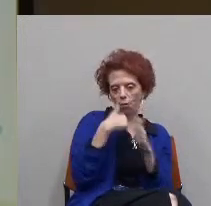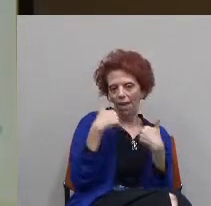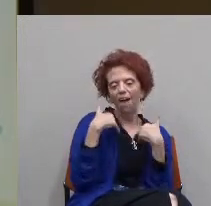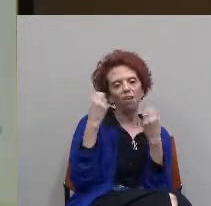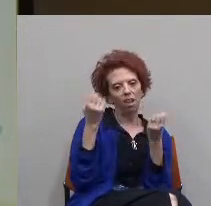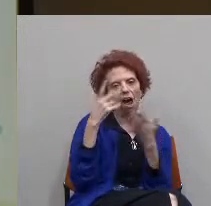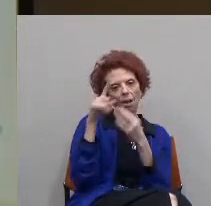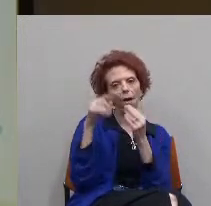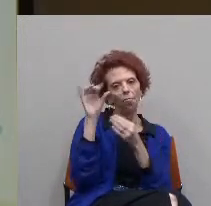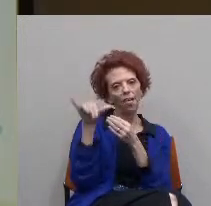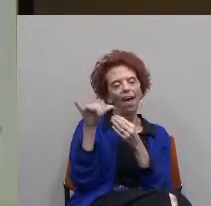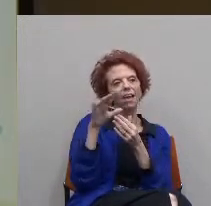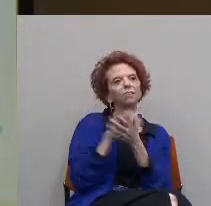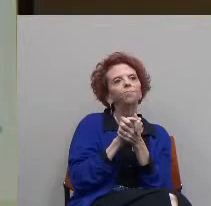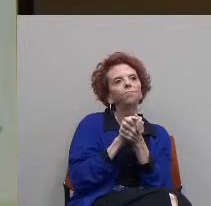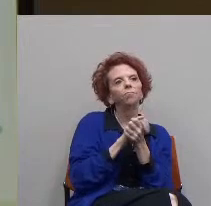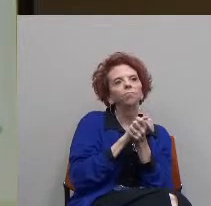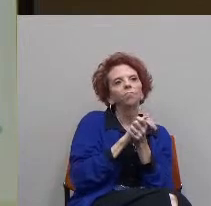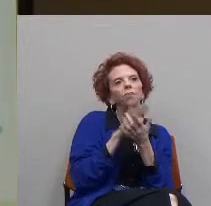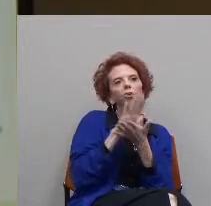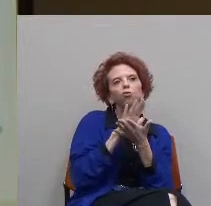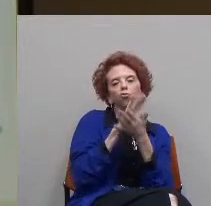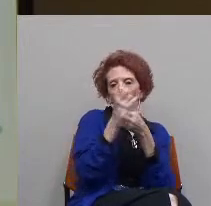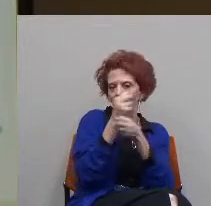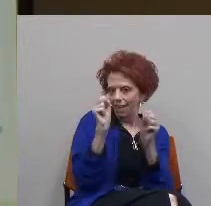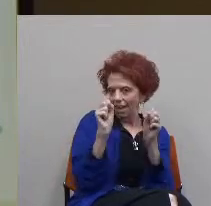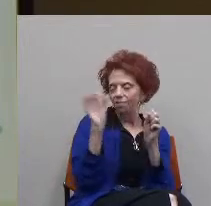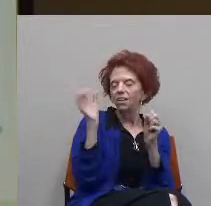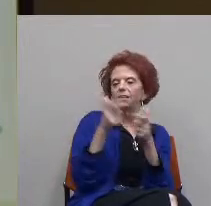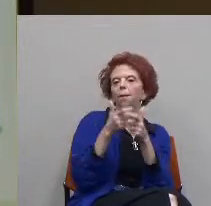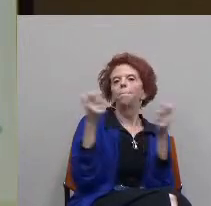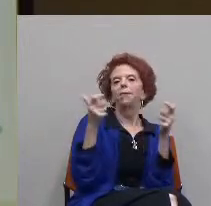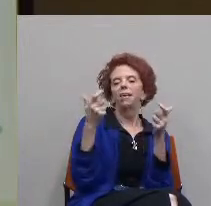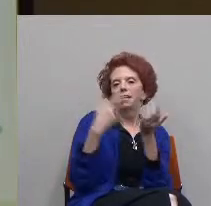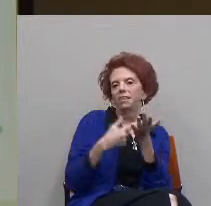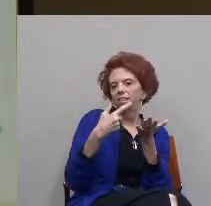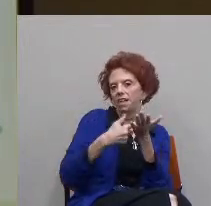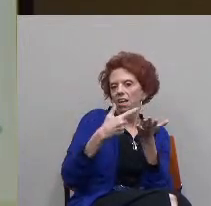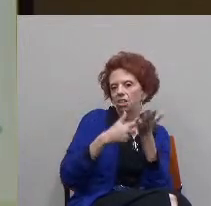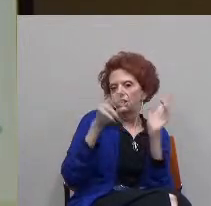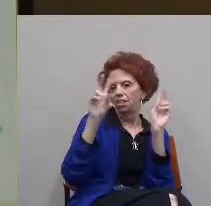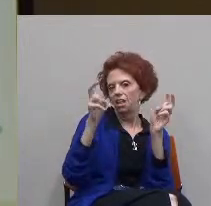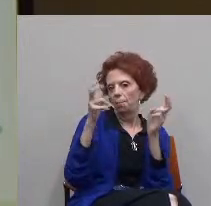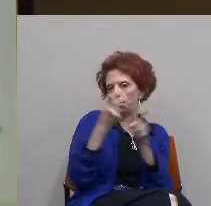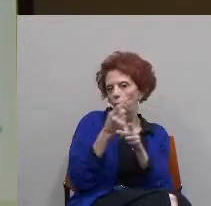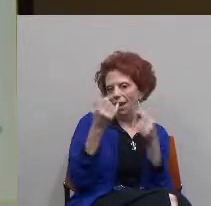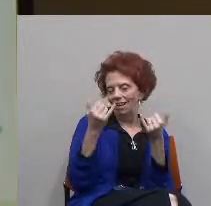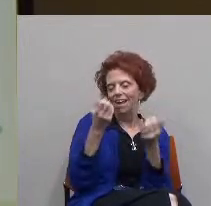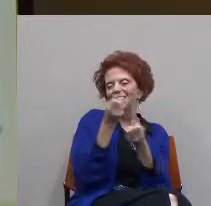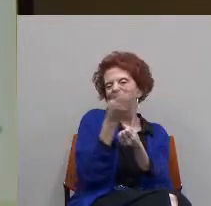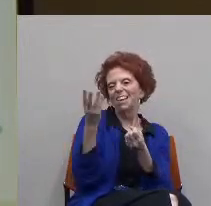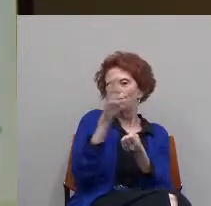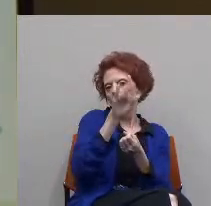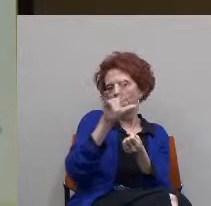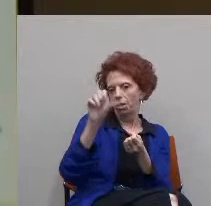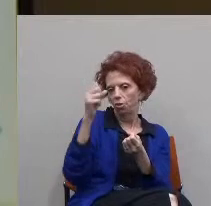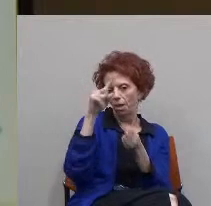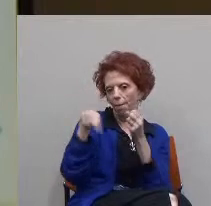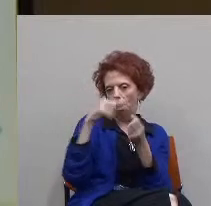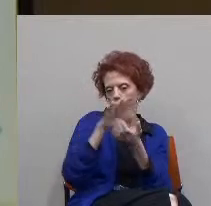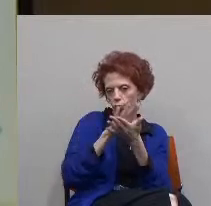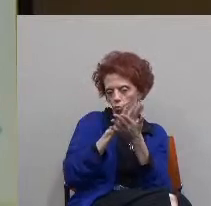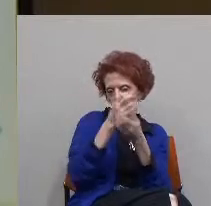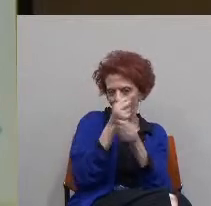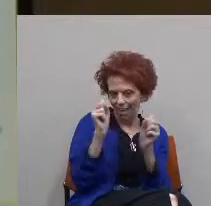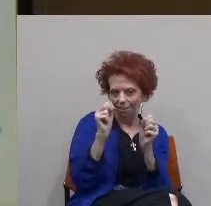good bit on that front. School safety, obviously, is a huge discussion topic right now. We have several bills on that, so we have school